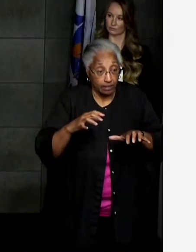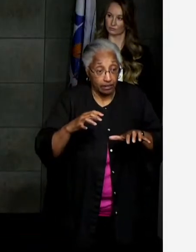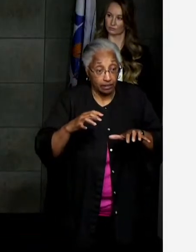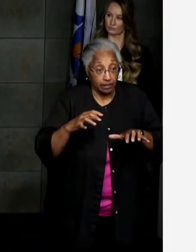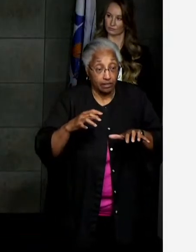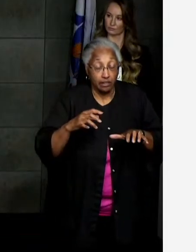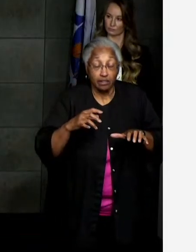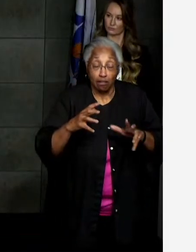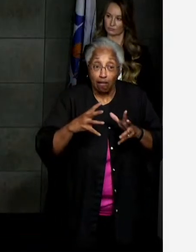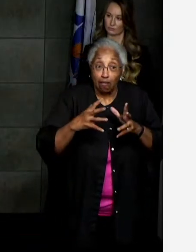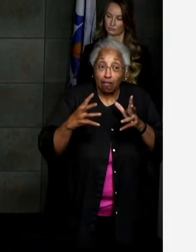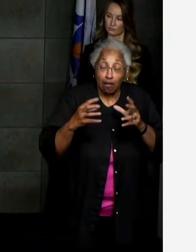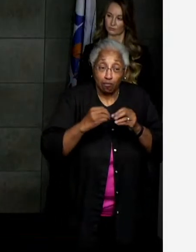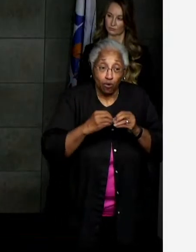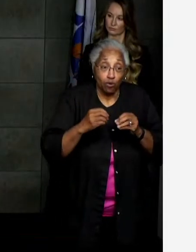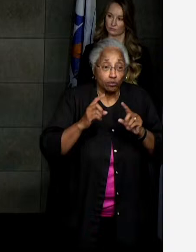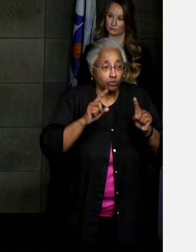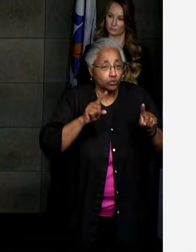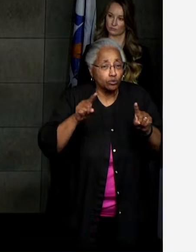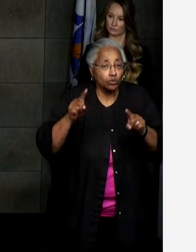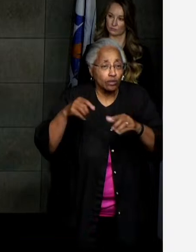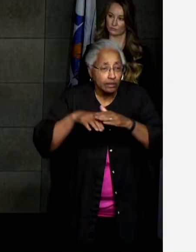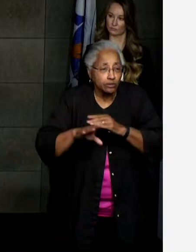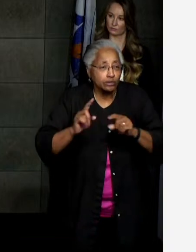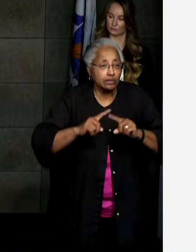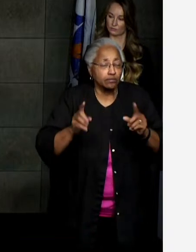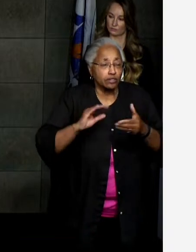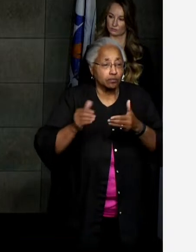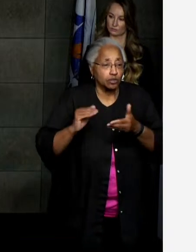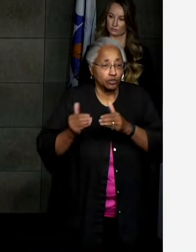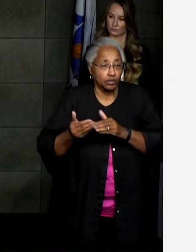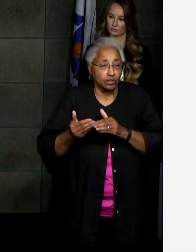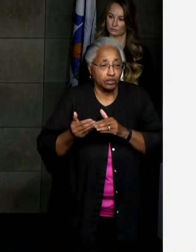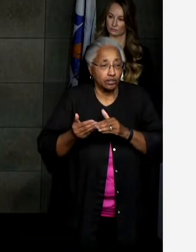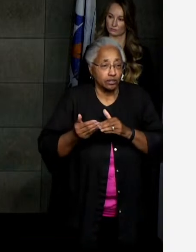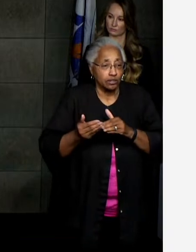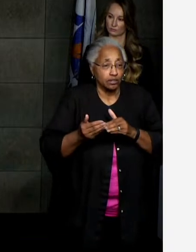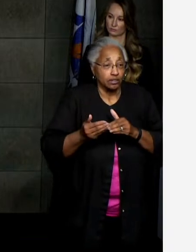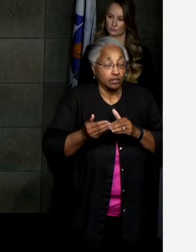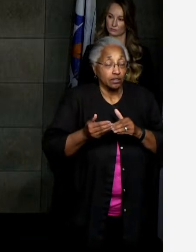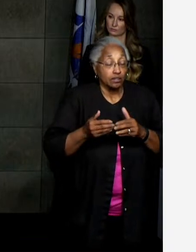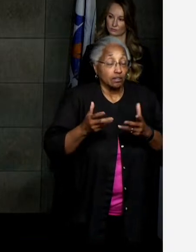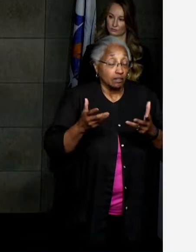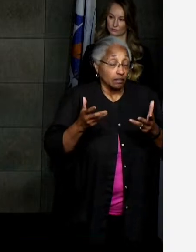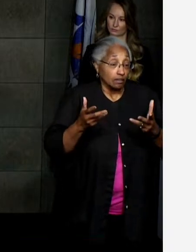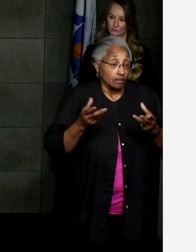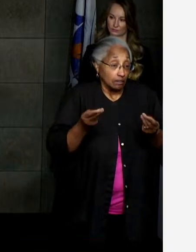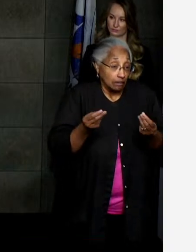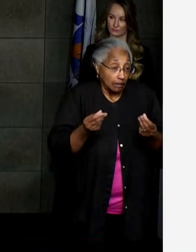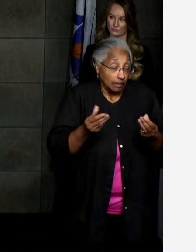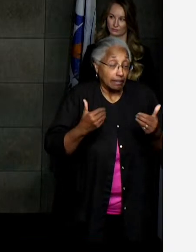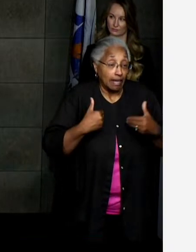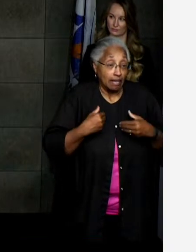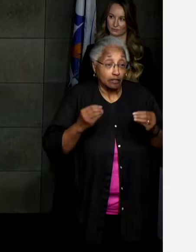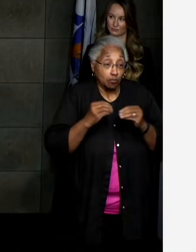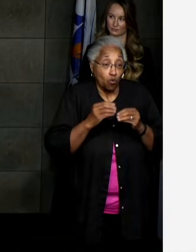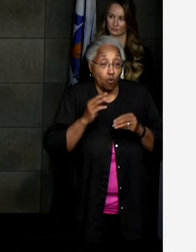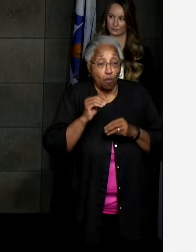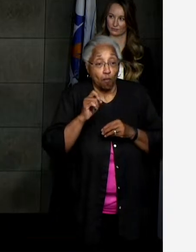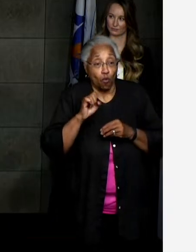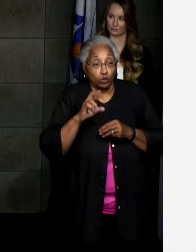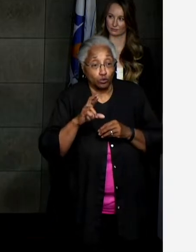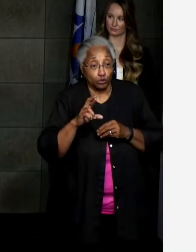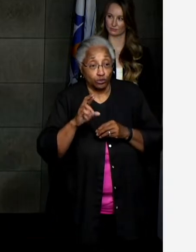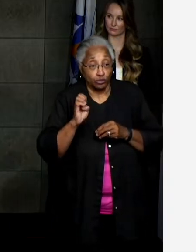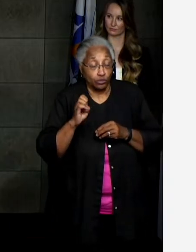rainfall rates. And, you go to these communities, you're seeing some of the rainfall, warmer planet, the atmosphere holds more moisture. So you are seeing a situation where some of the rainfall